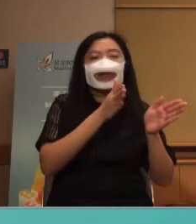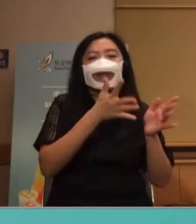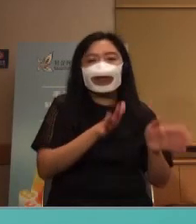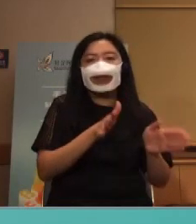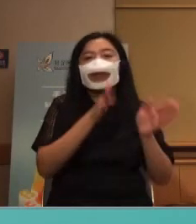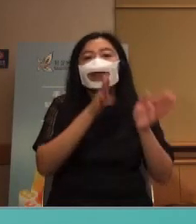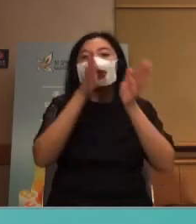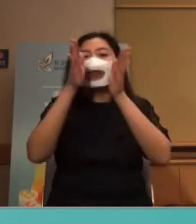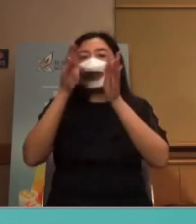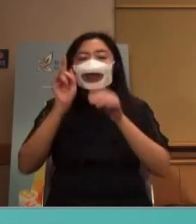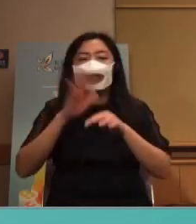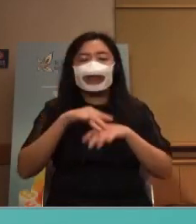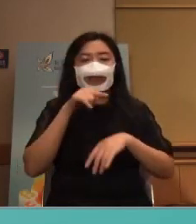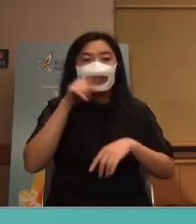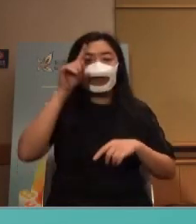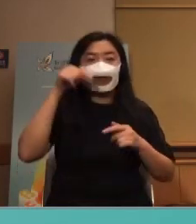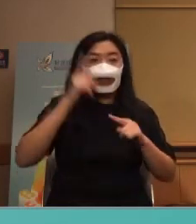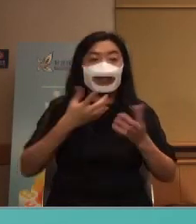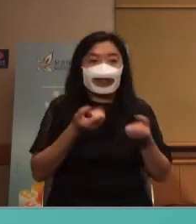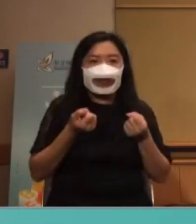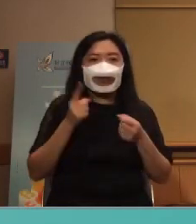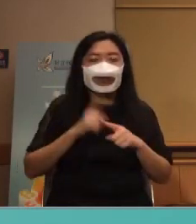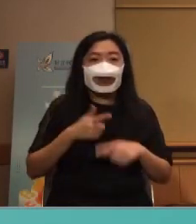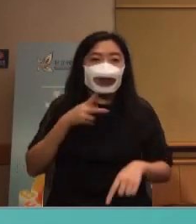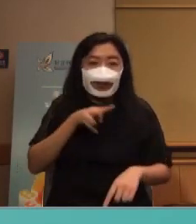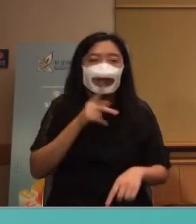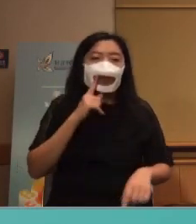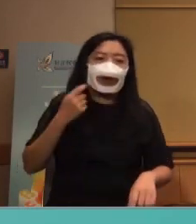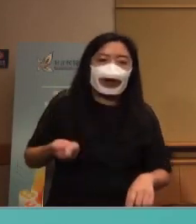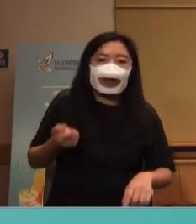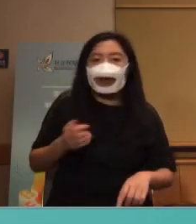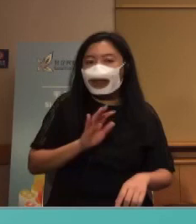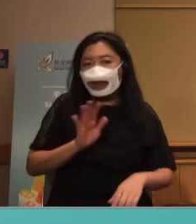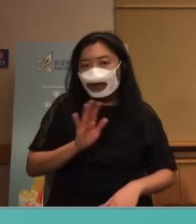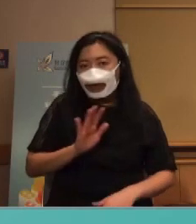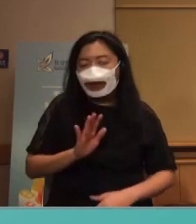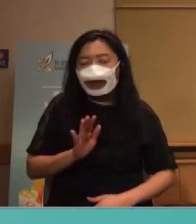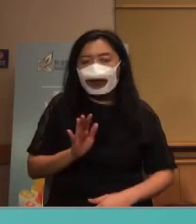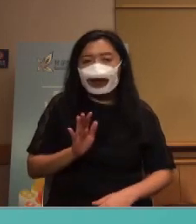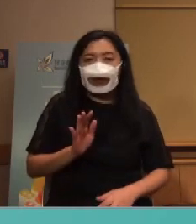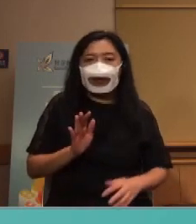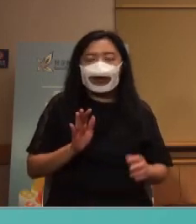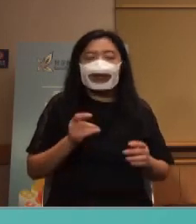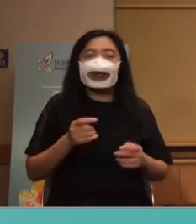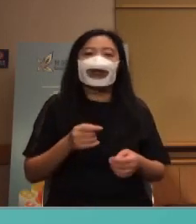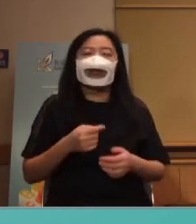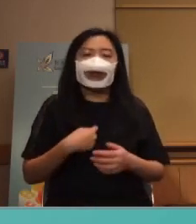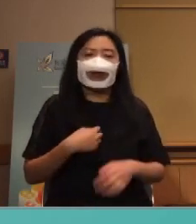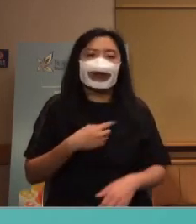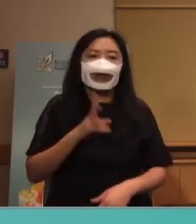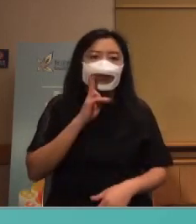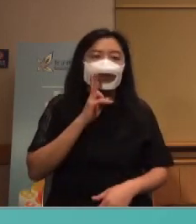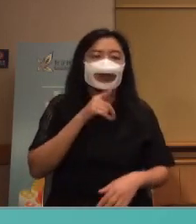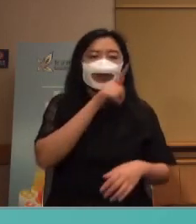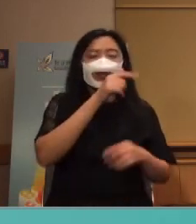send you Bitcoin or Lightning Network and stuff like that. But rather, we have something called crypto cards, like crypto.com. We've had Binance